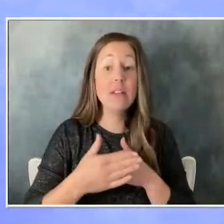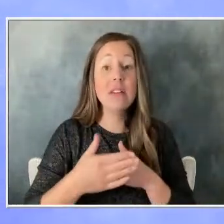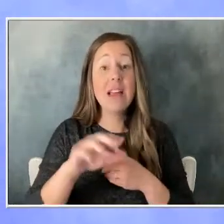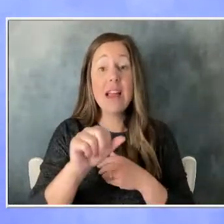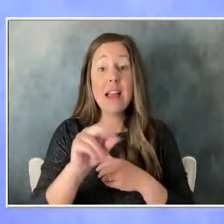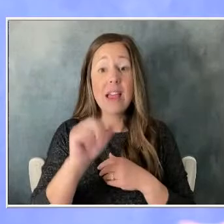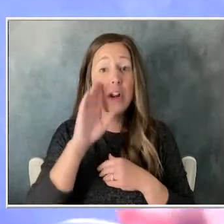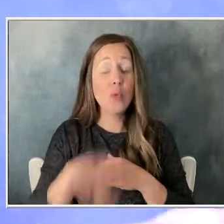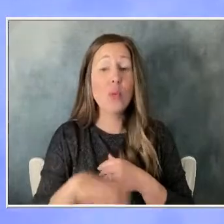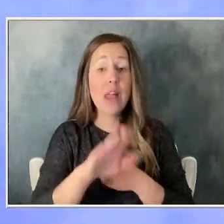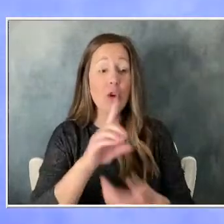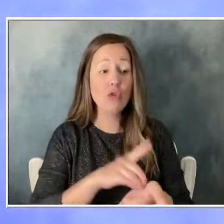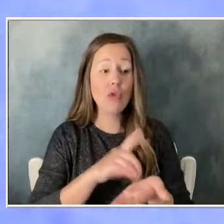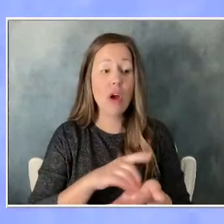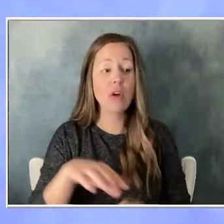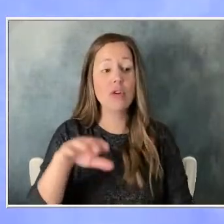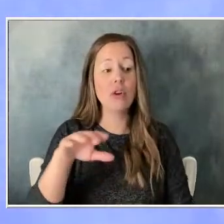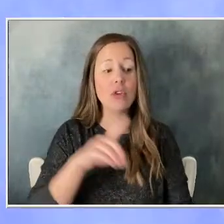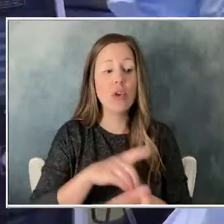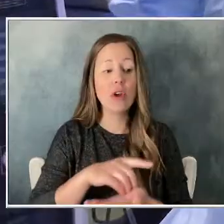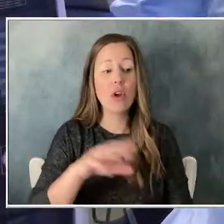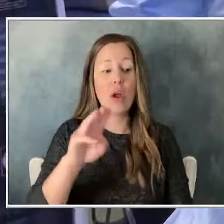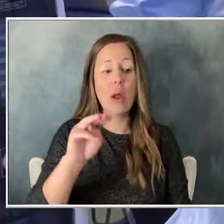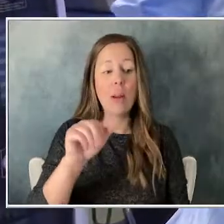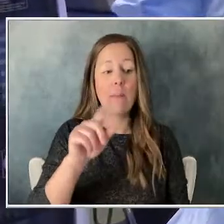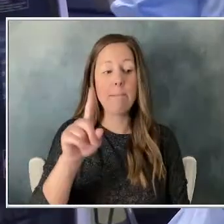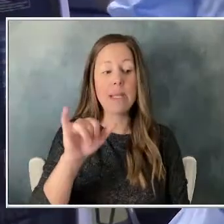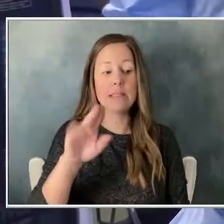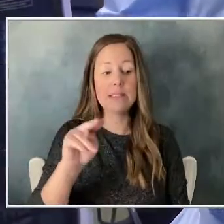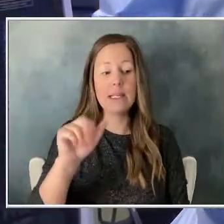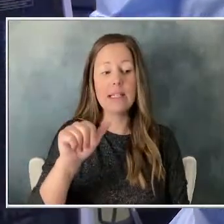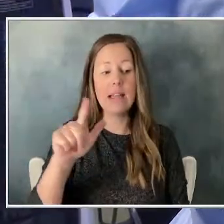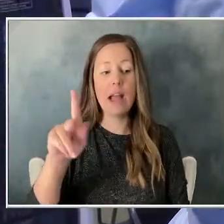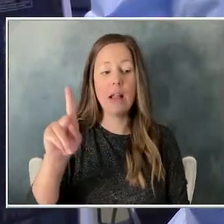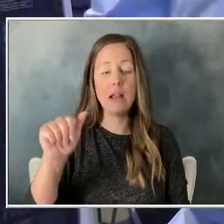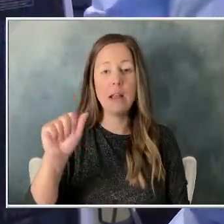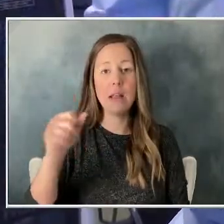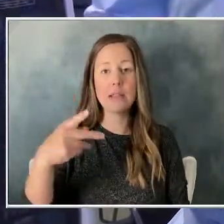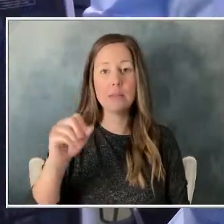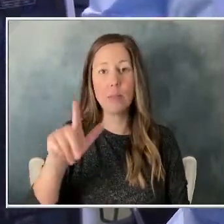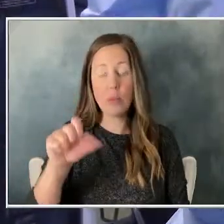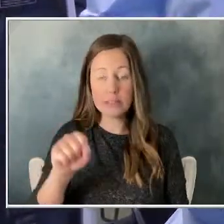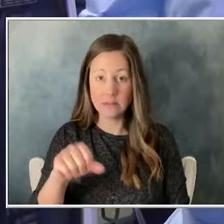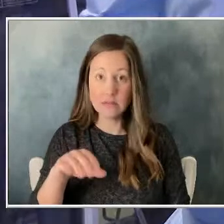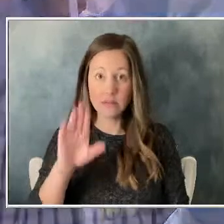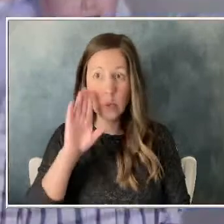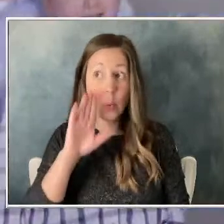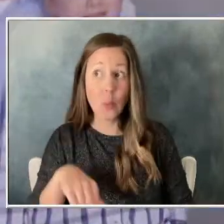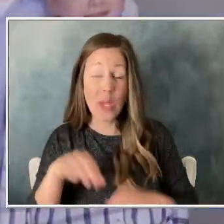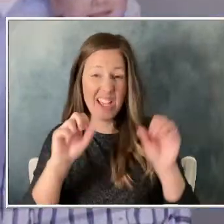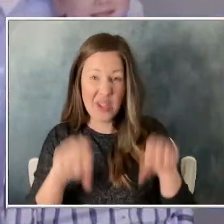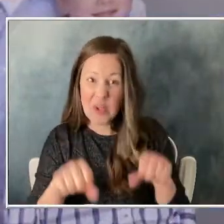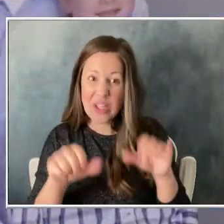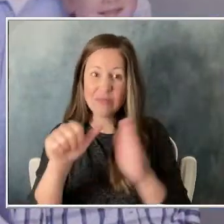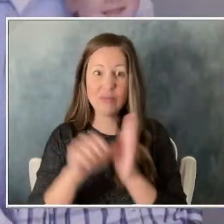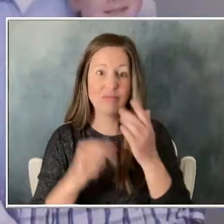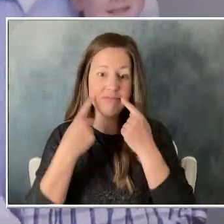Mazin Al-Kaspouls, was the one to do it. This can be done, and for me, he has